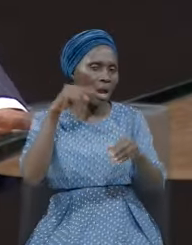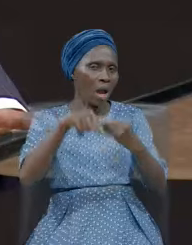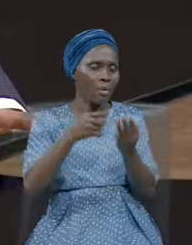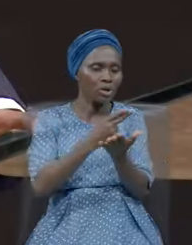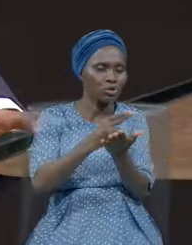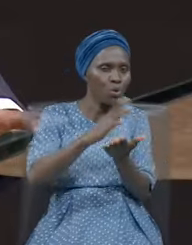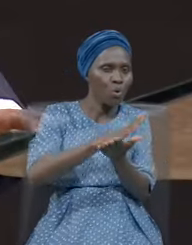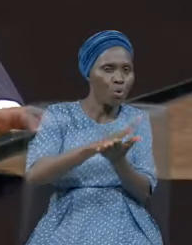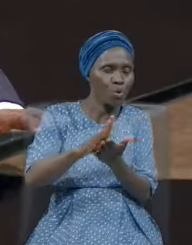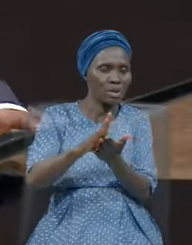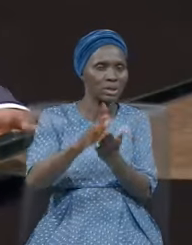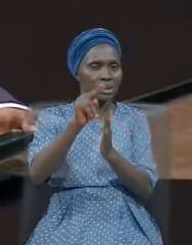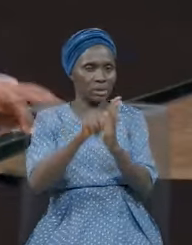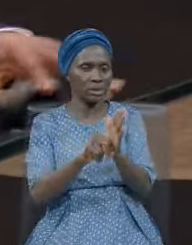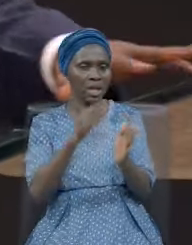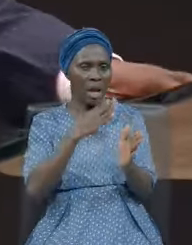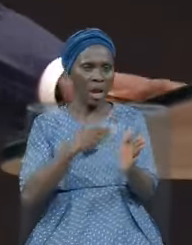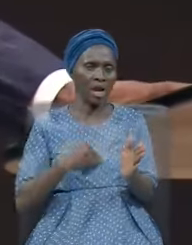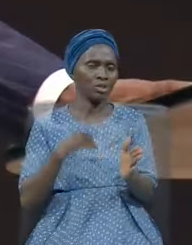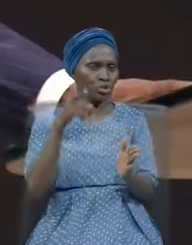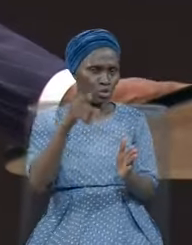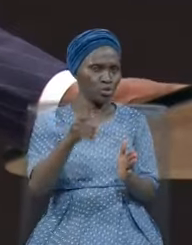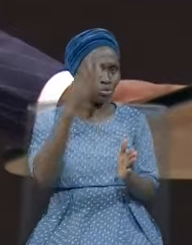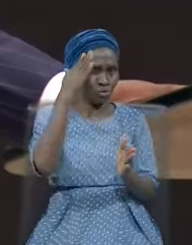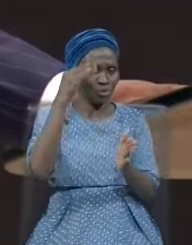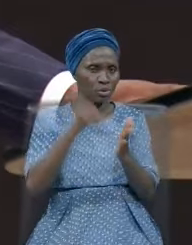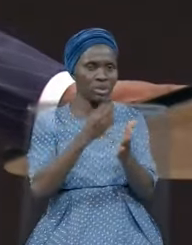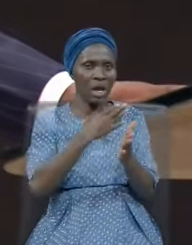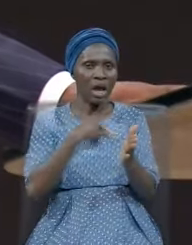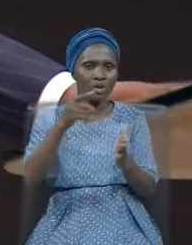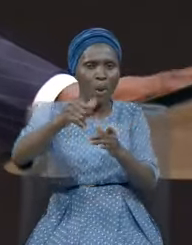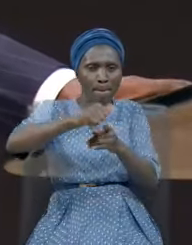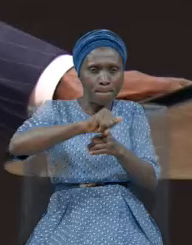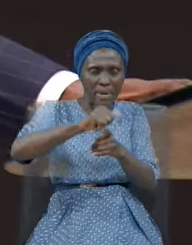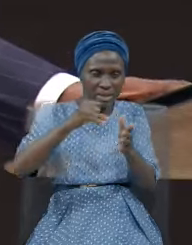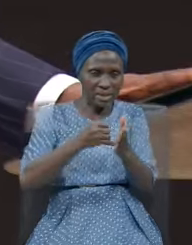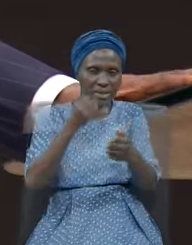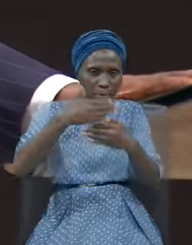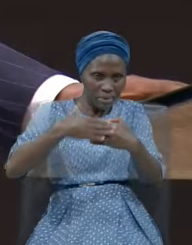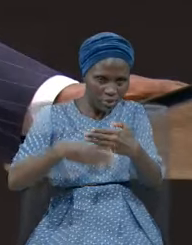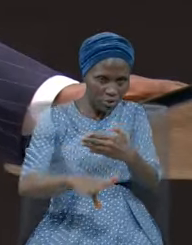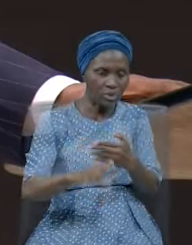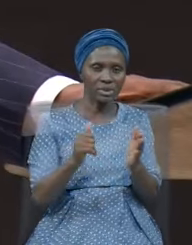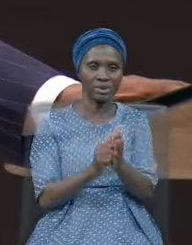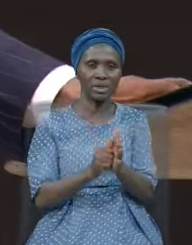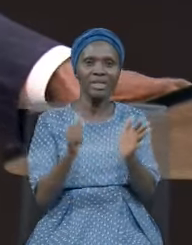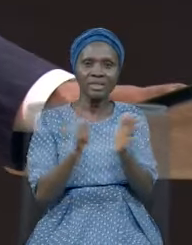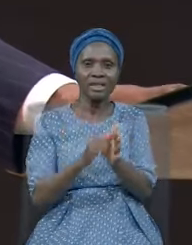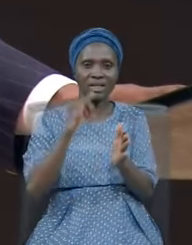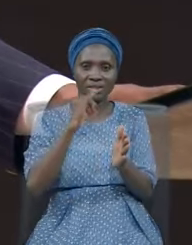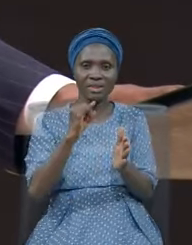inward holiness, and you go, you keep all that, and you go beyond that.